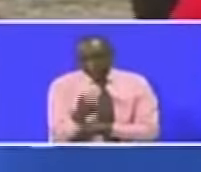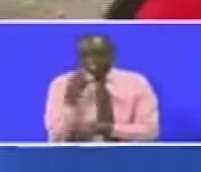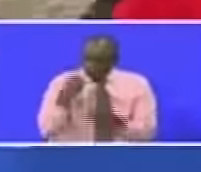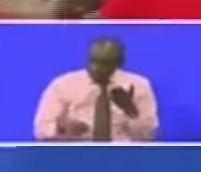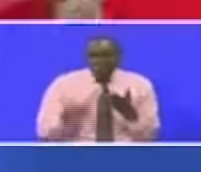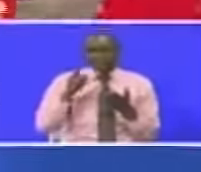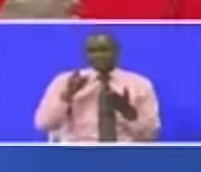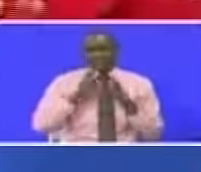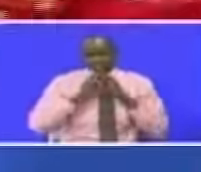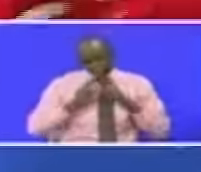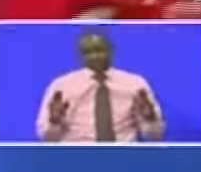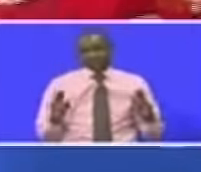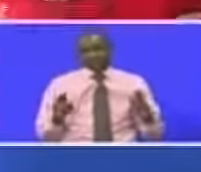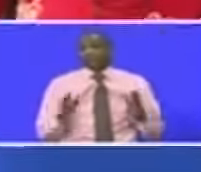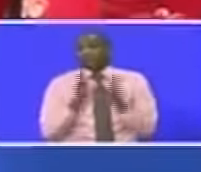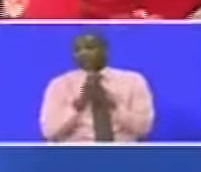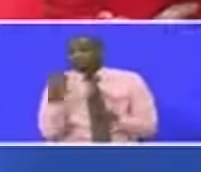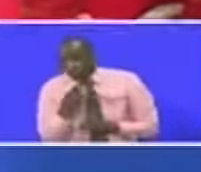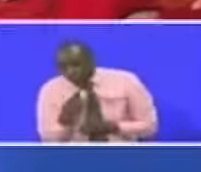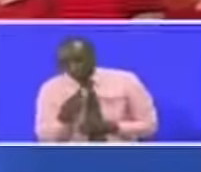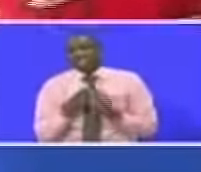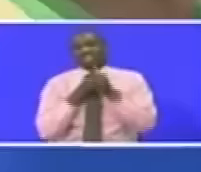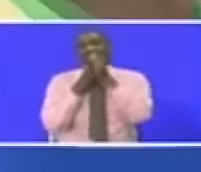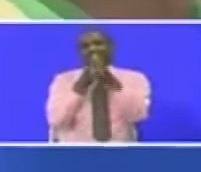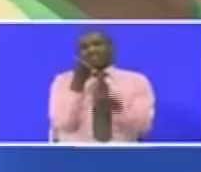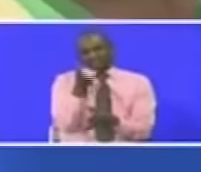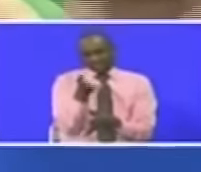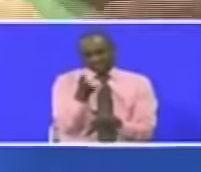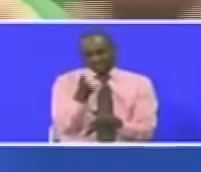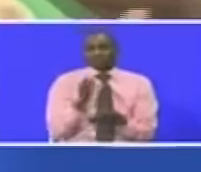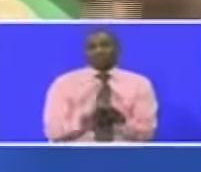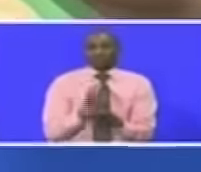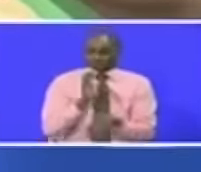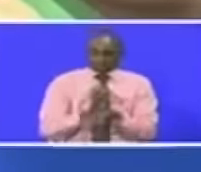preach peace. The prayers were led by the head of the AIC Church, Silas Siego.